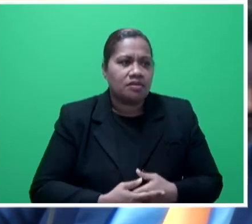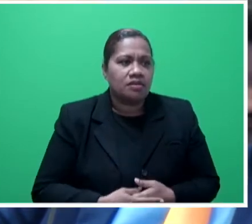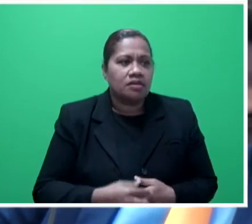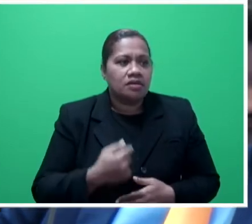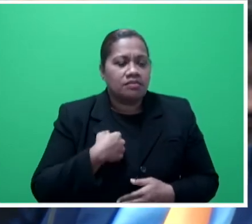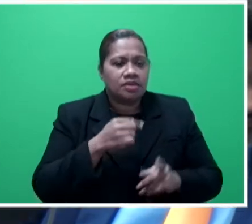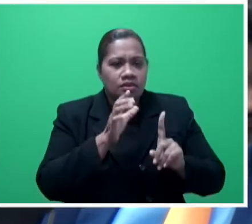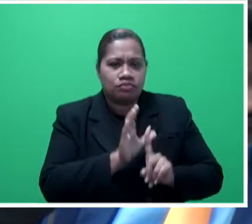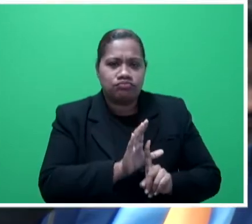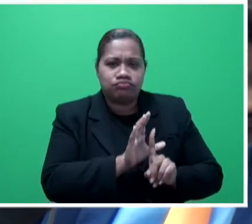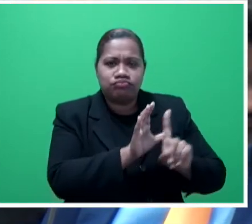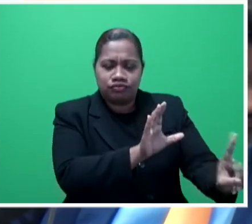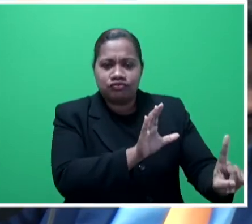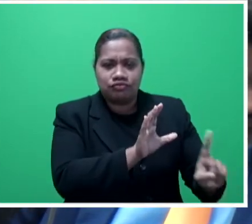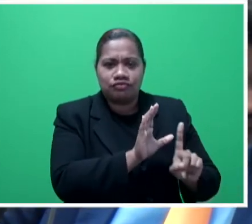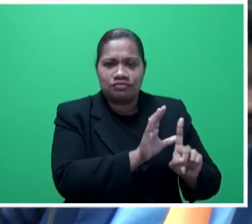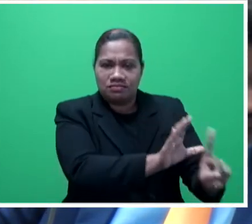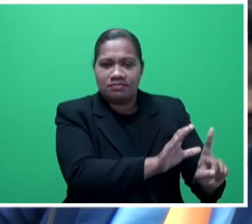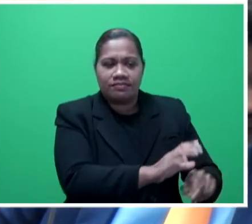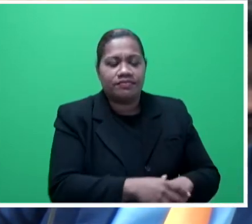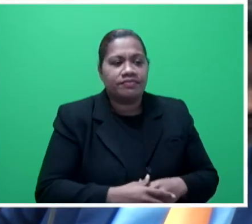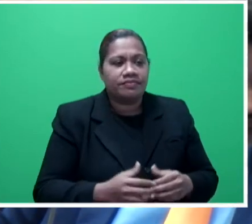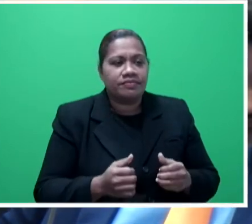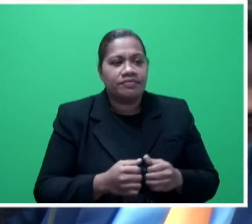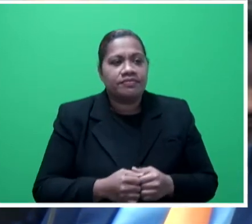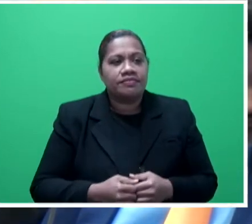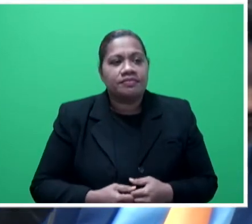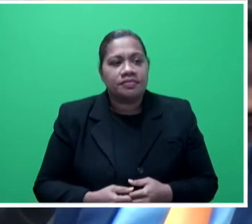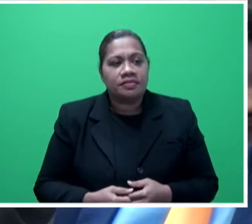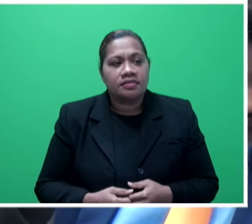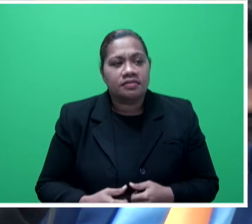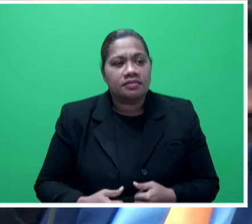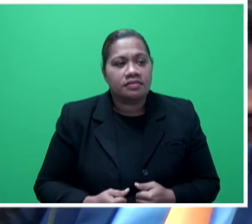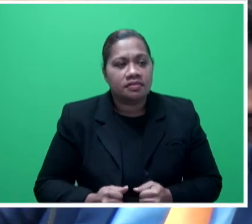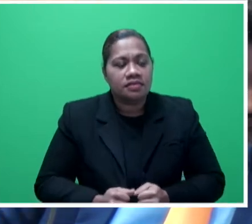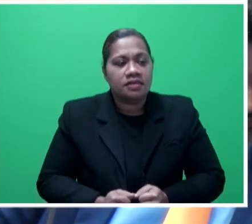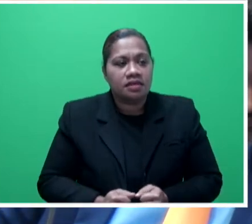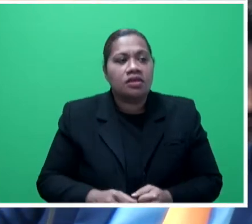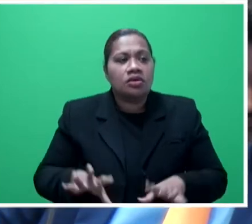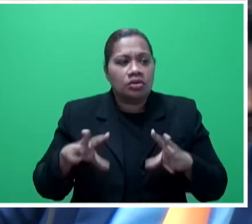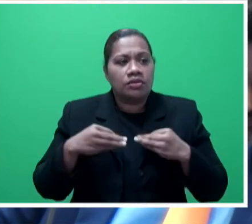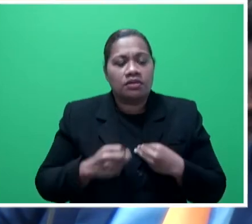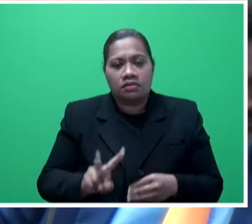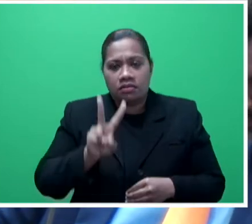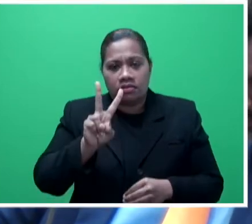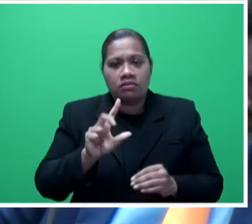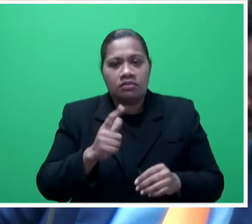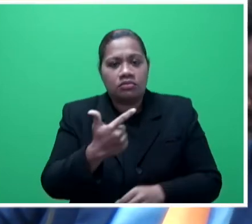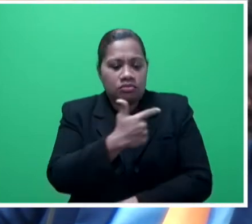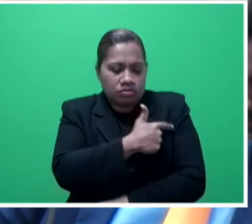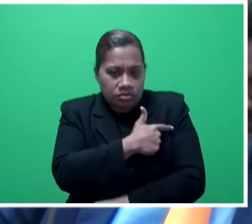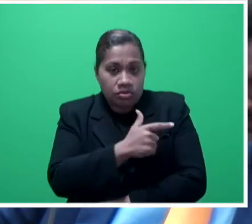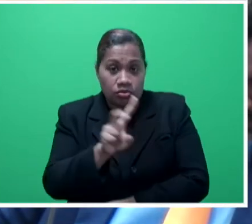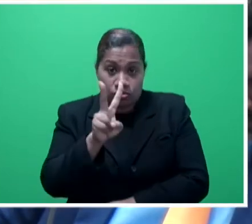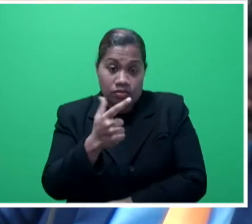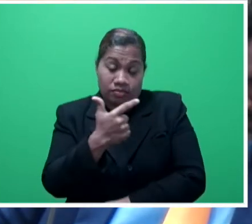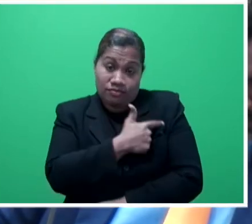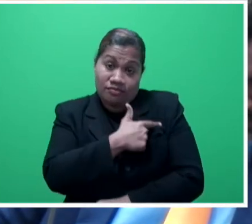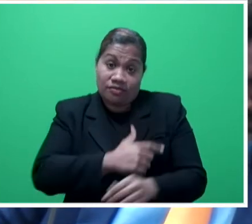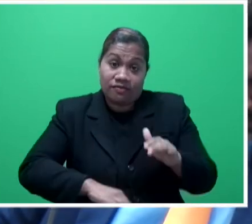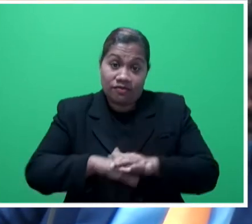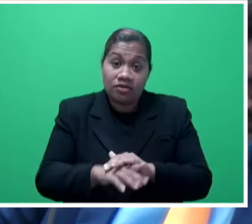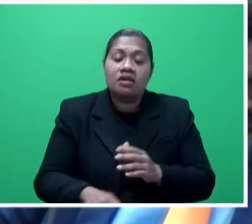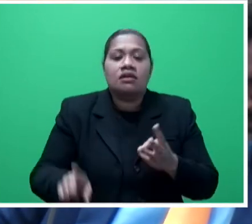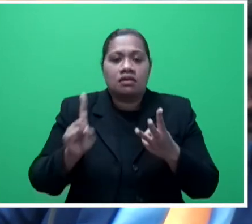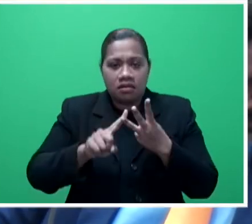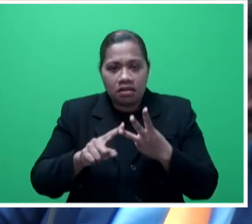quite a few times. She was isolated with us. She received both her doses and also a booster dose. A personal testament, a family